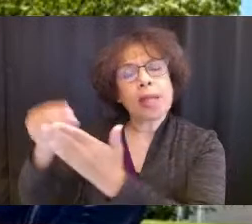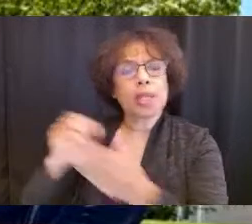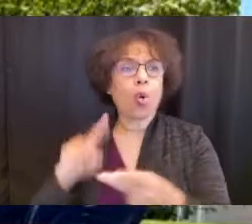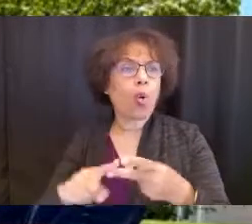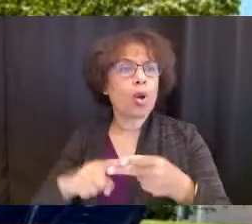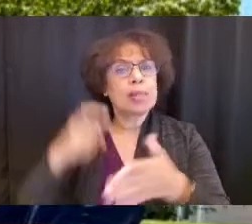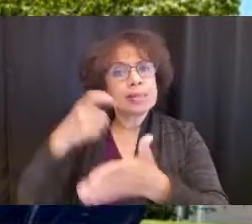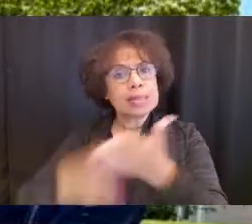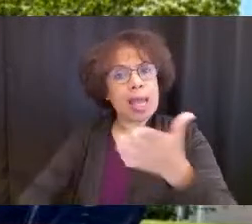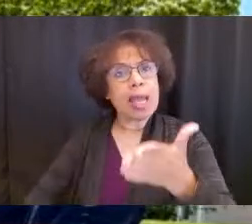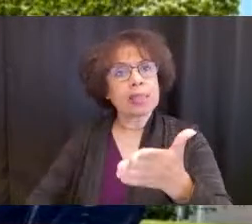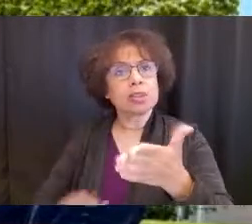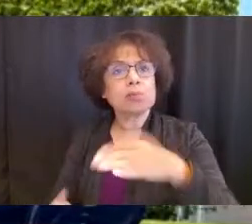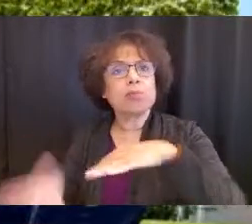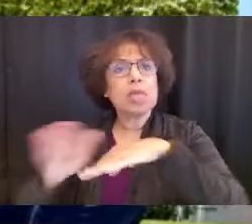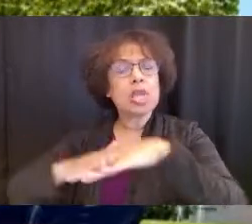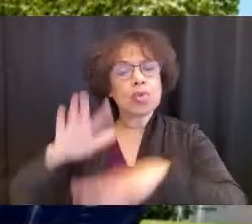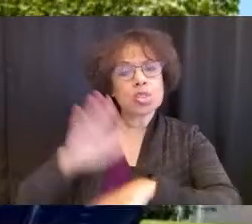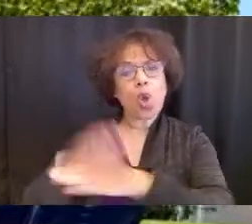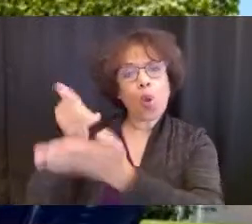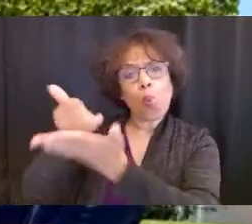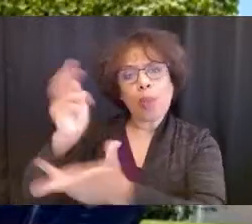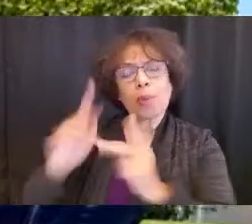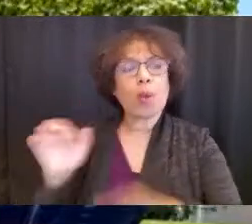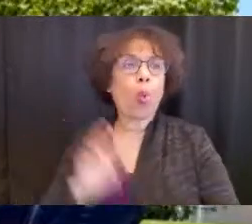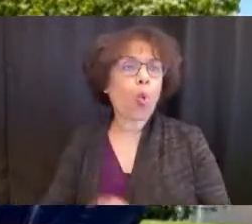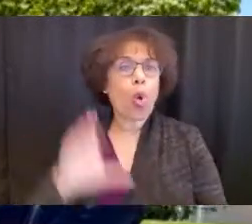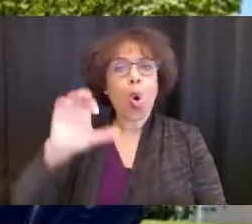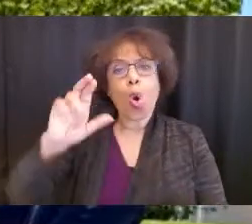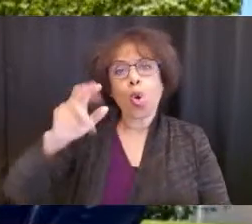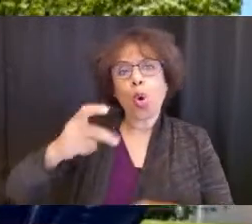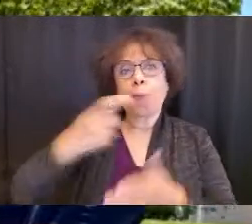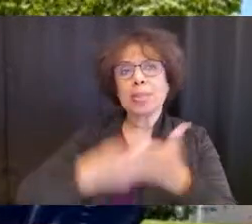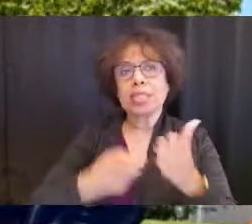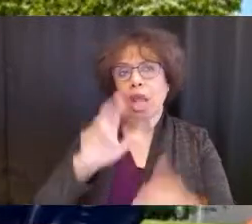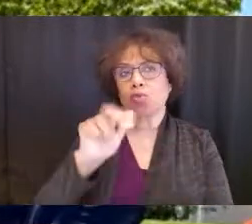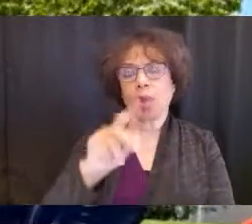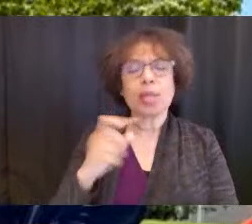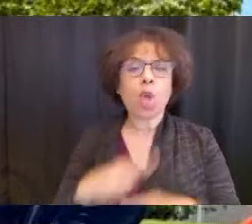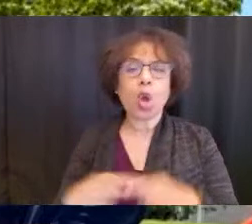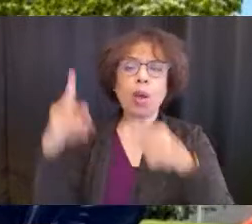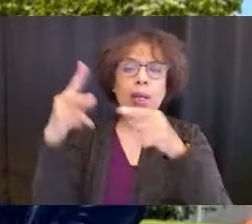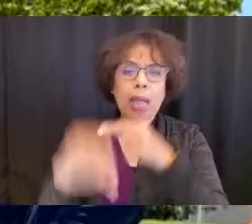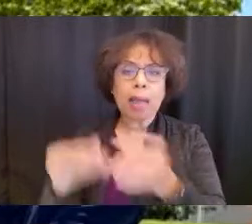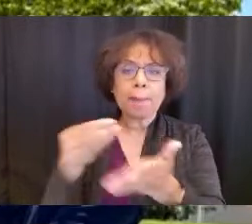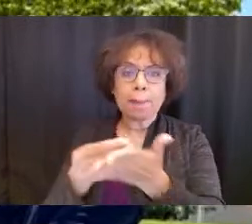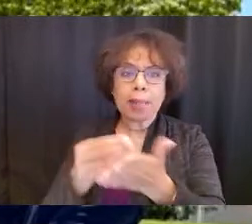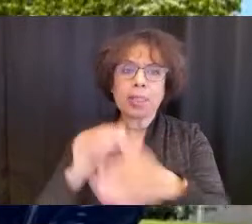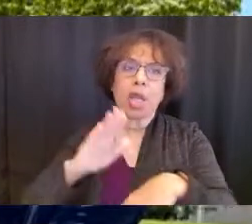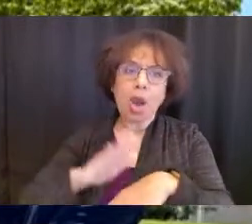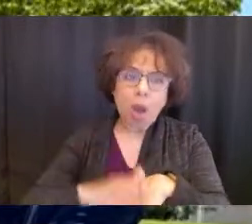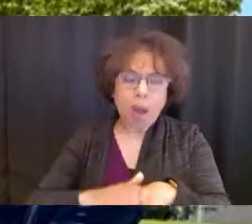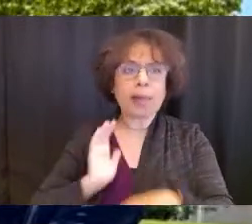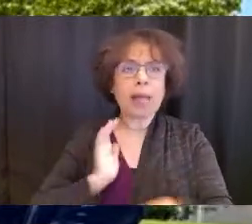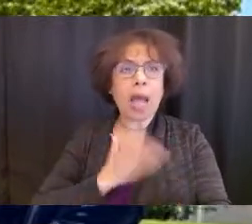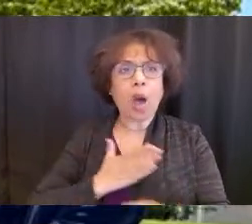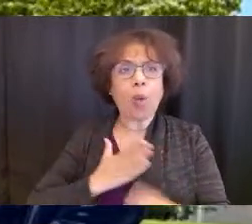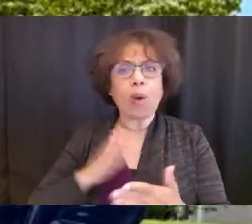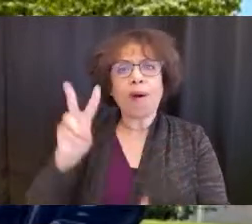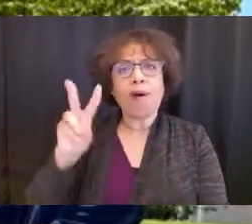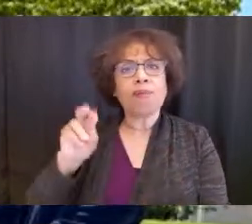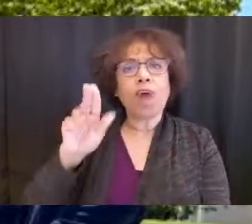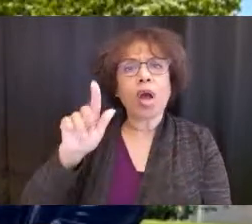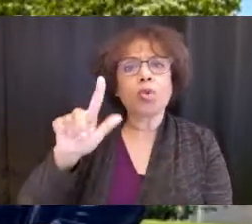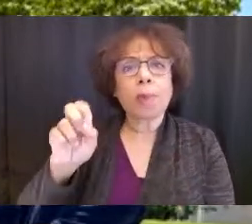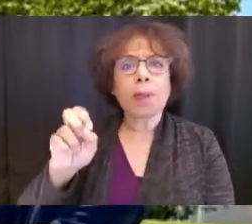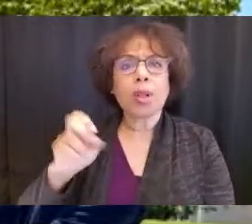on the wealthiest Americans or raising the corporate tax rate. They want to cut spending on the backs of our most vulnerable residents and community members.